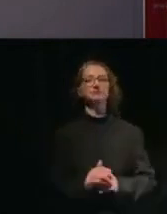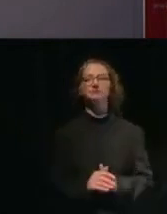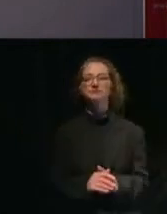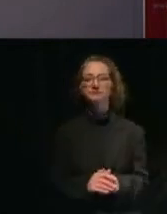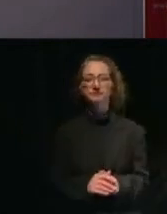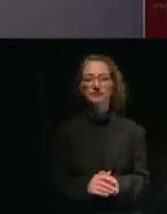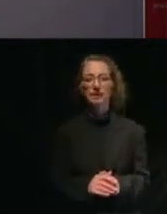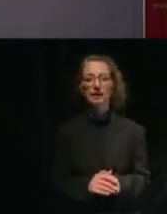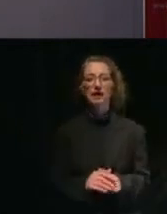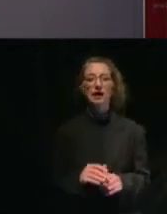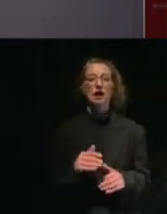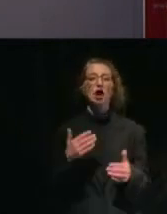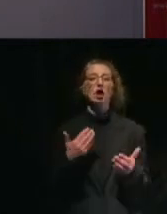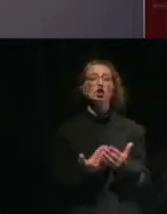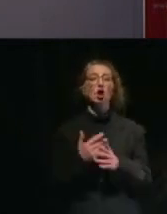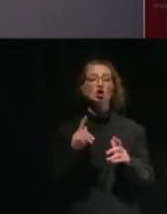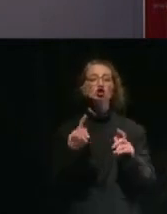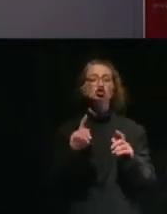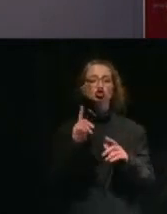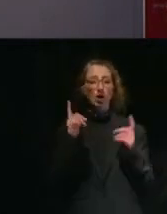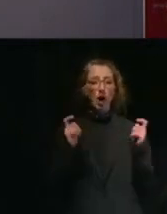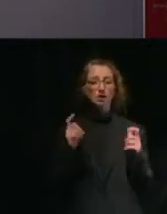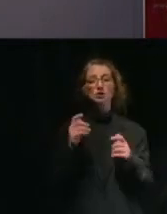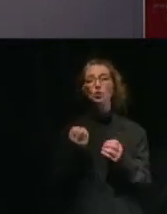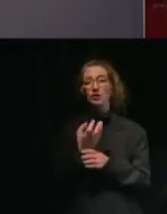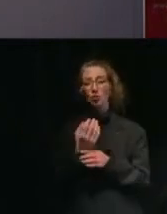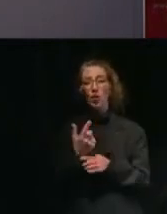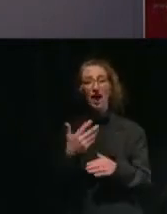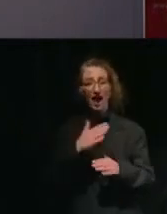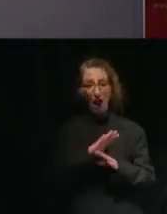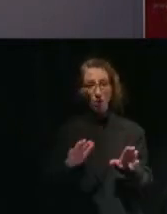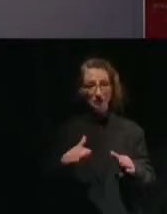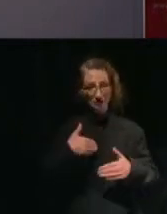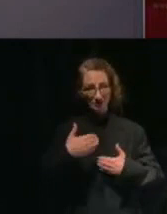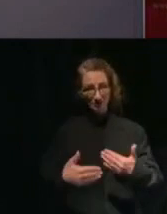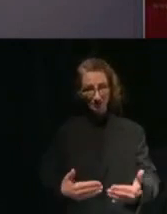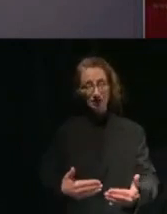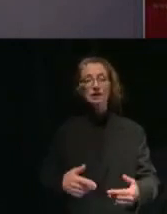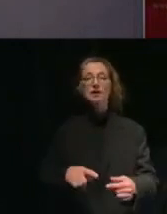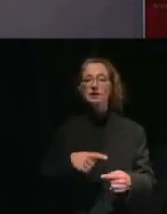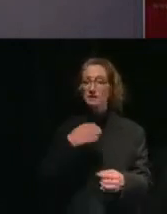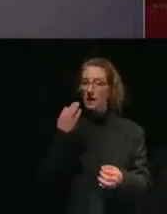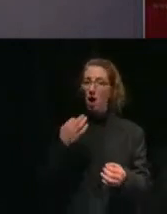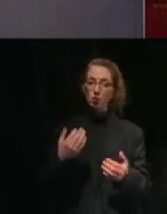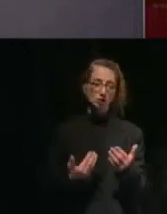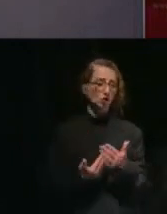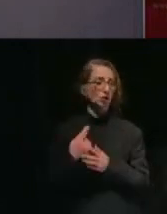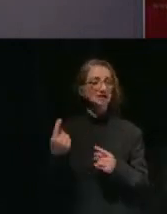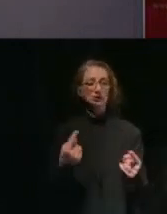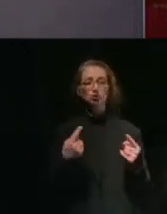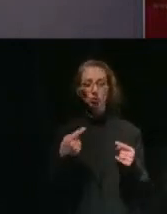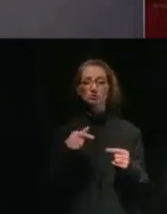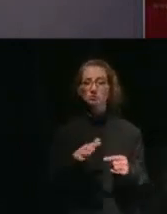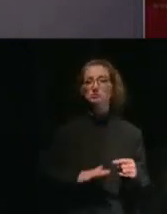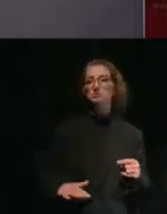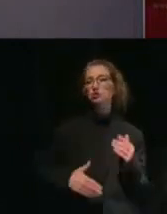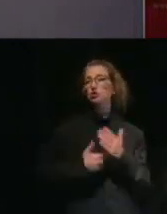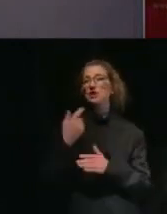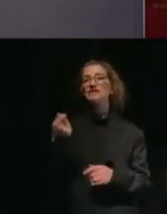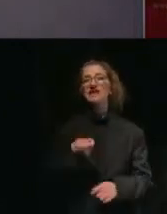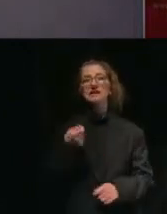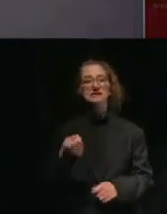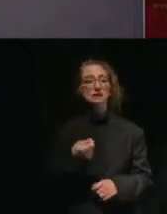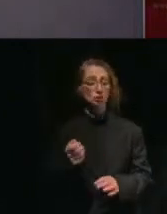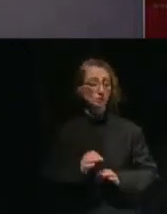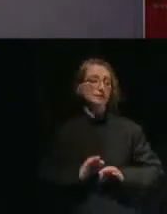funding. They do not see any kind of socio-political obligation with their funding decisions. And